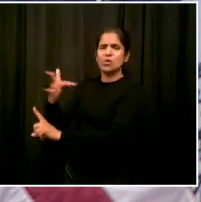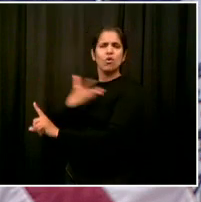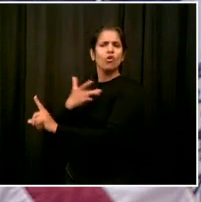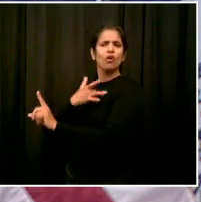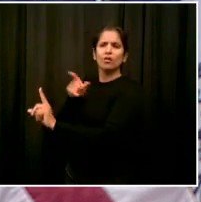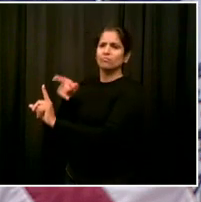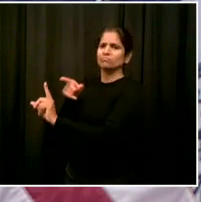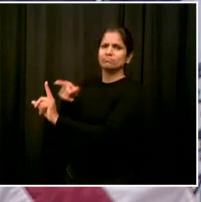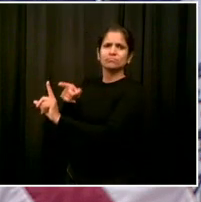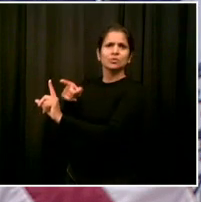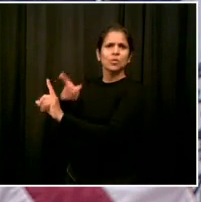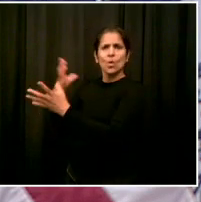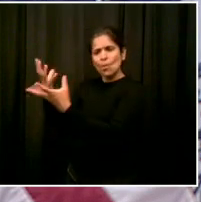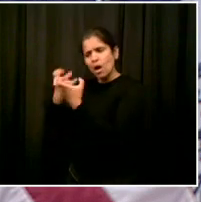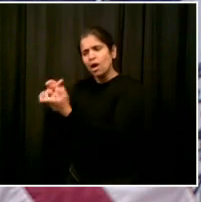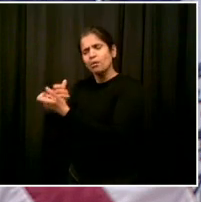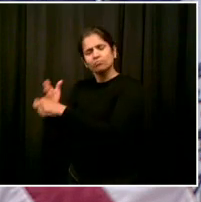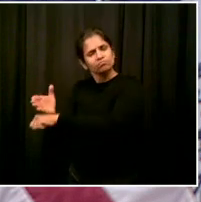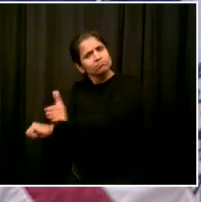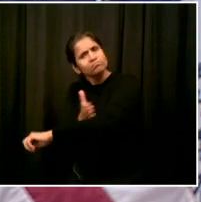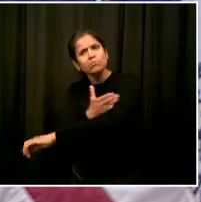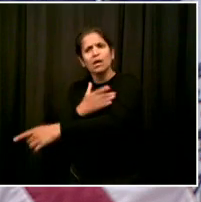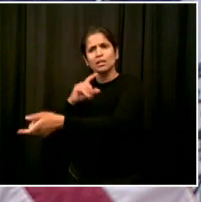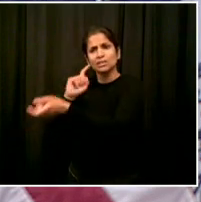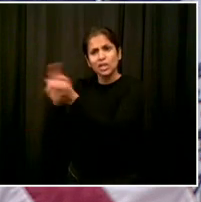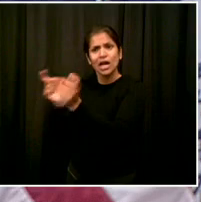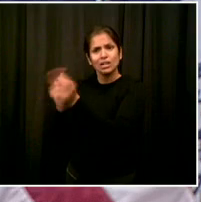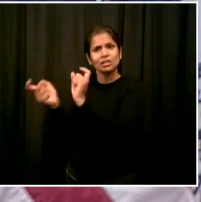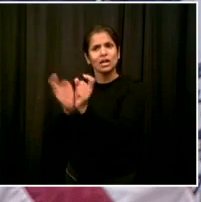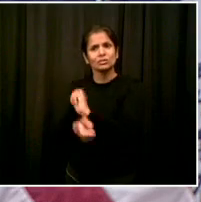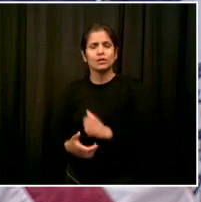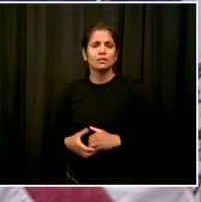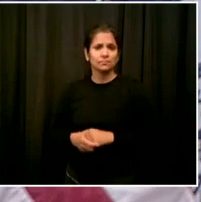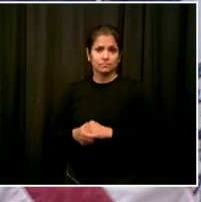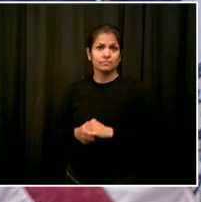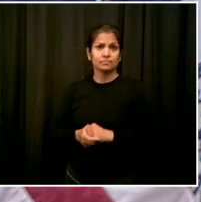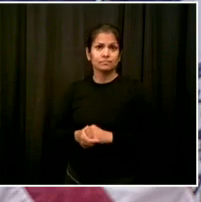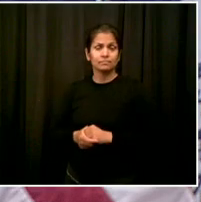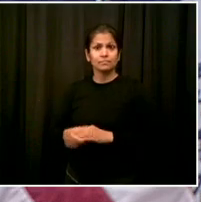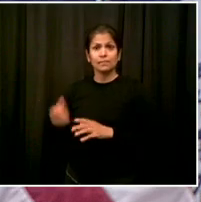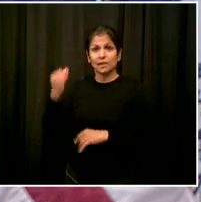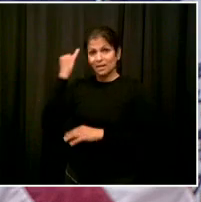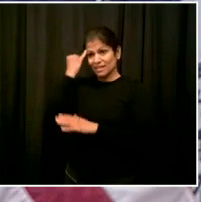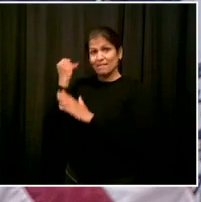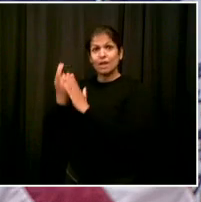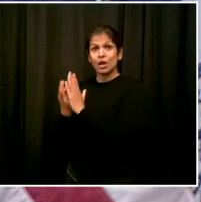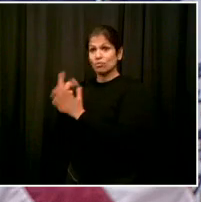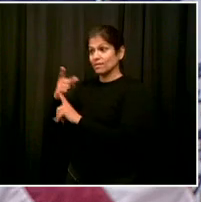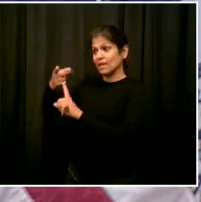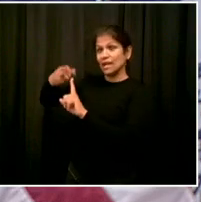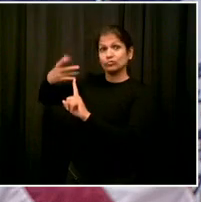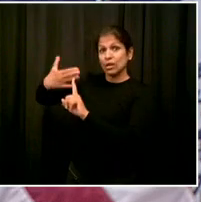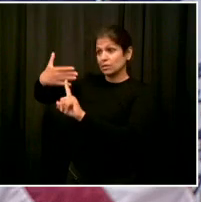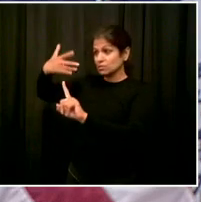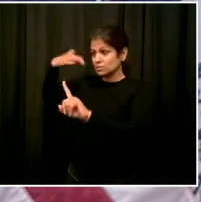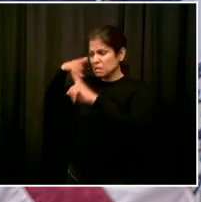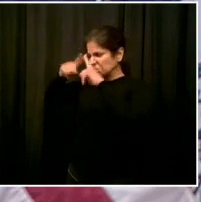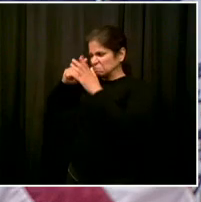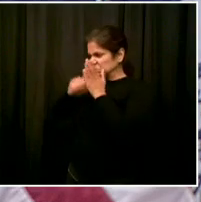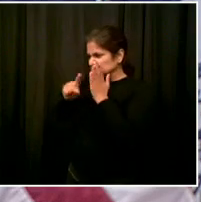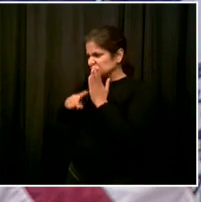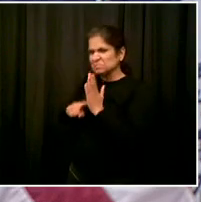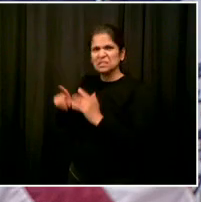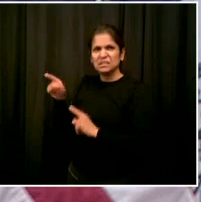to change the NYPD. And if you look carefully at what he's done, you look carefully at what Commissioner Shea has done, they are moving that reform agenda,